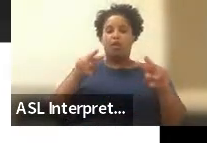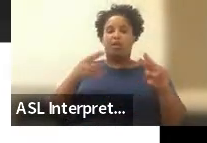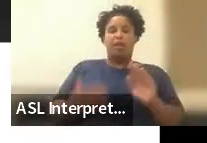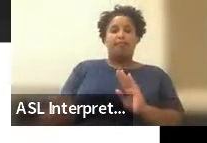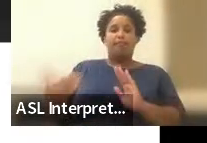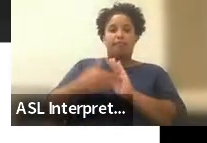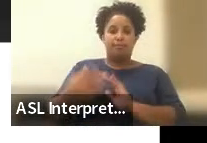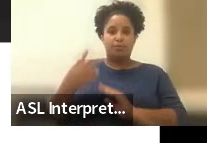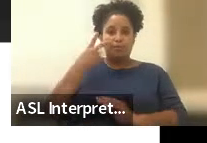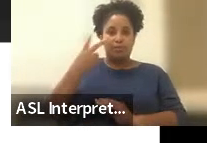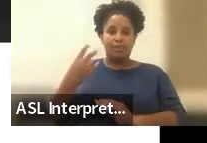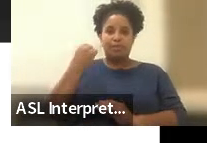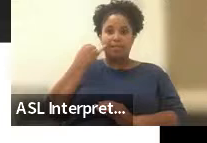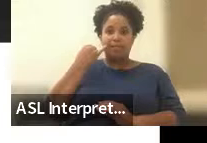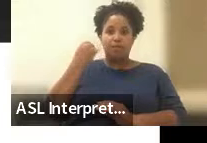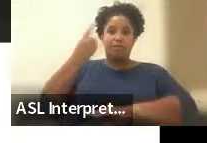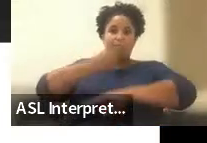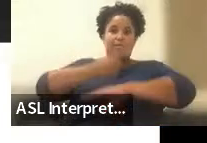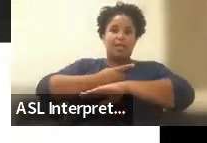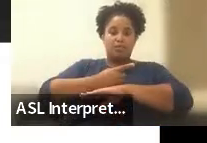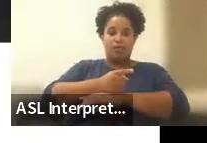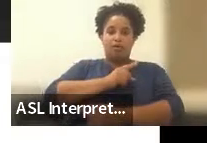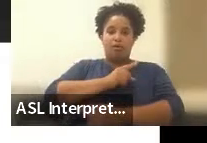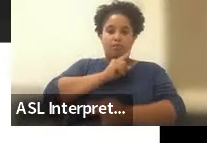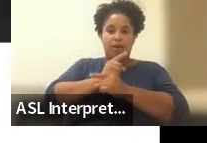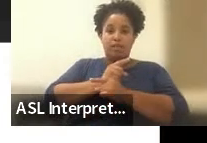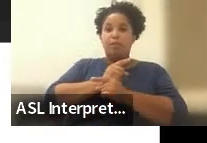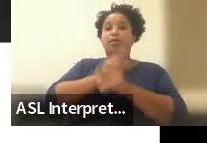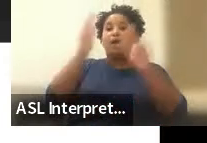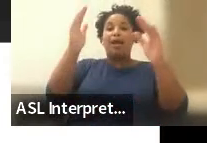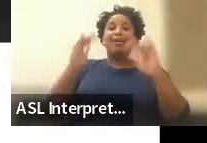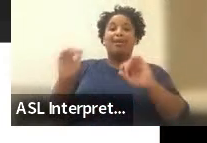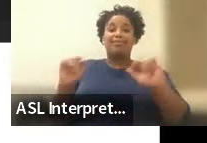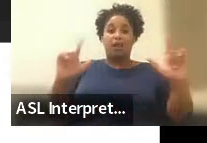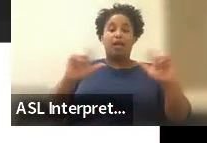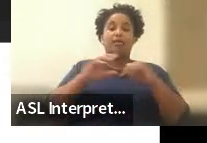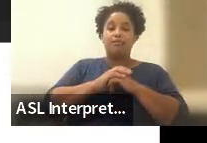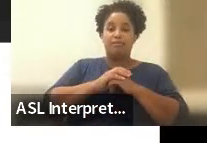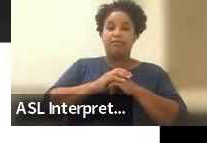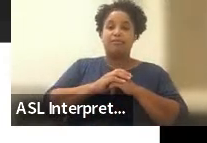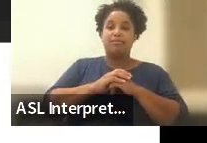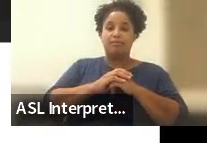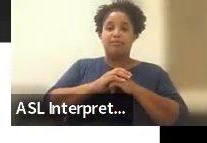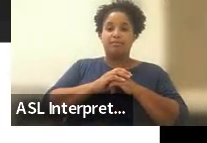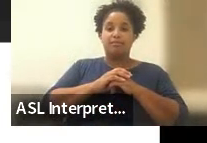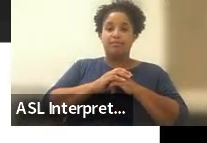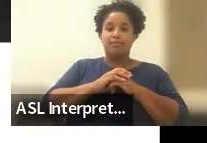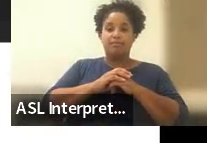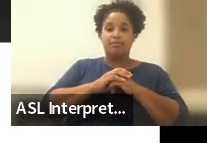see if those dates are accurate. But go ahead and go to the next slide.